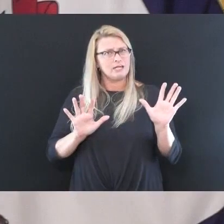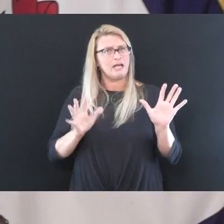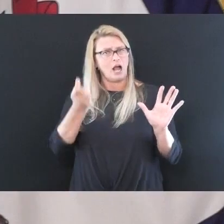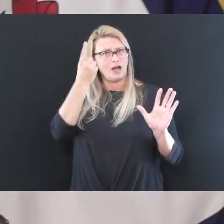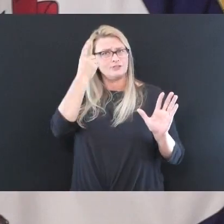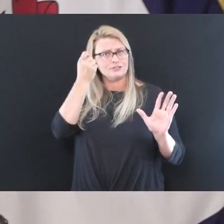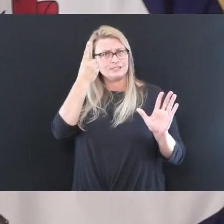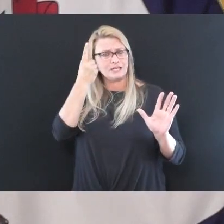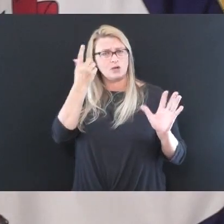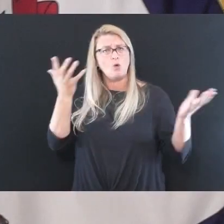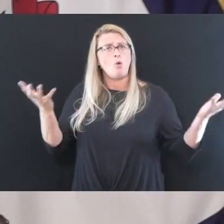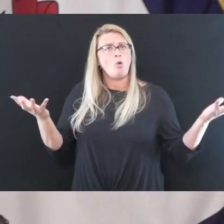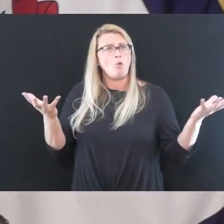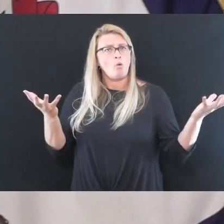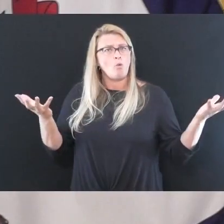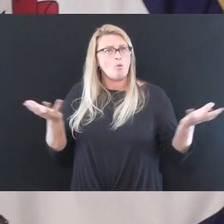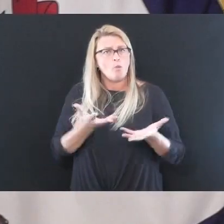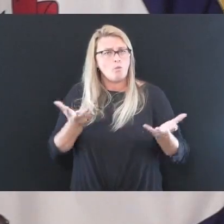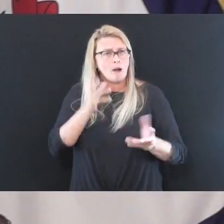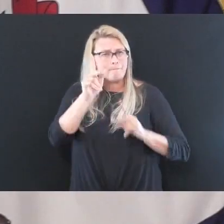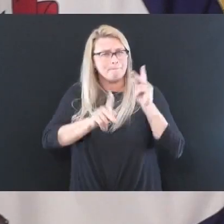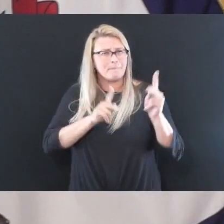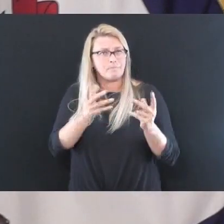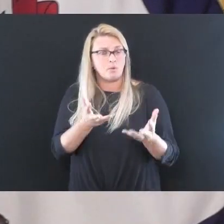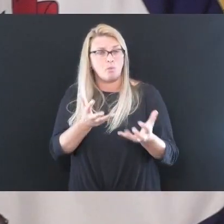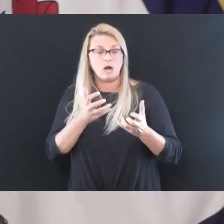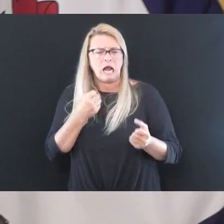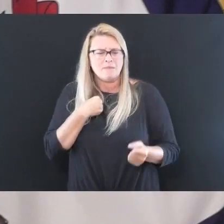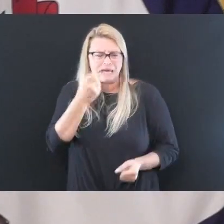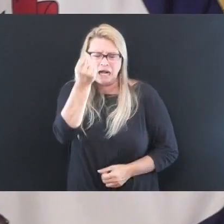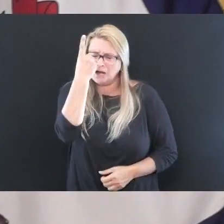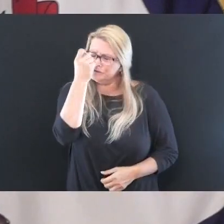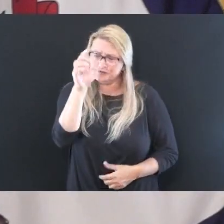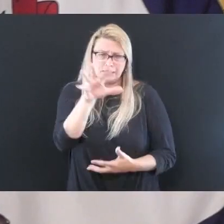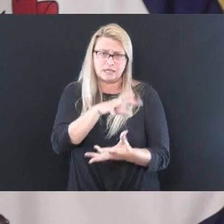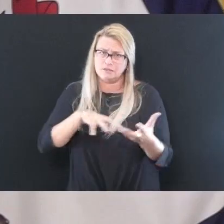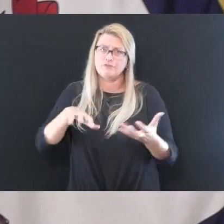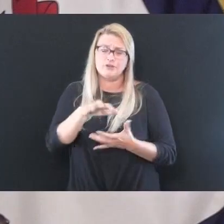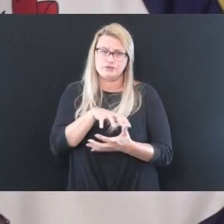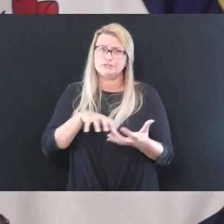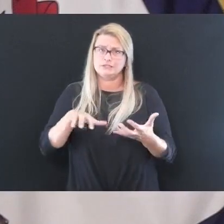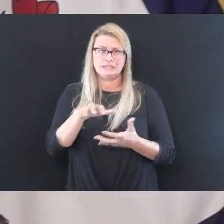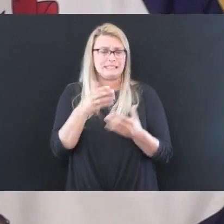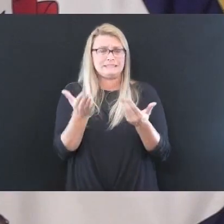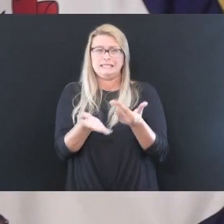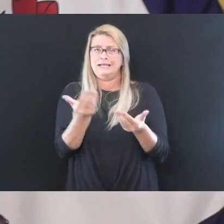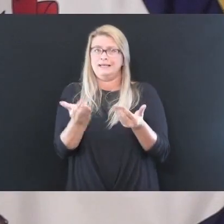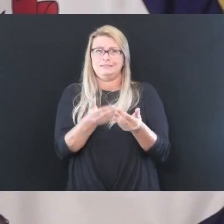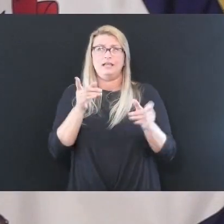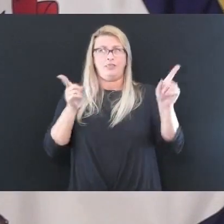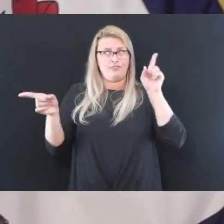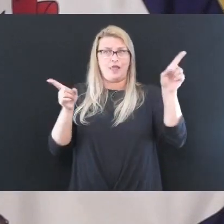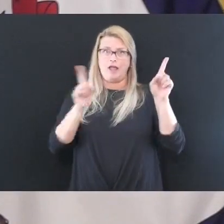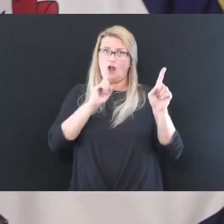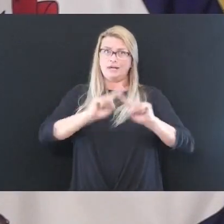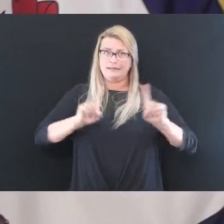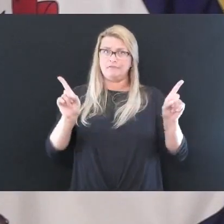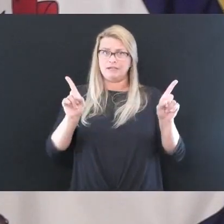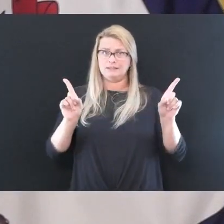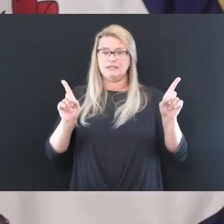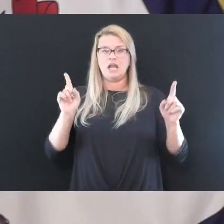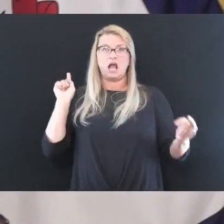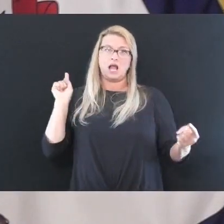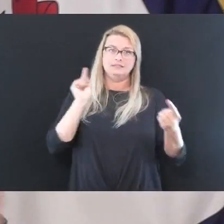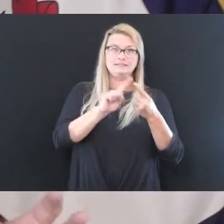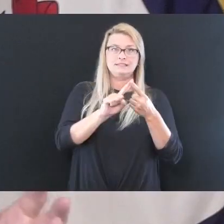I think the people want, and I understand the confusion, that's easy because the maps are going to be different until